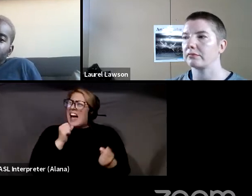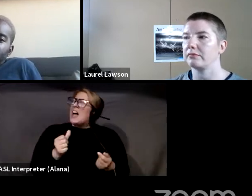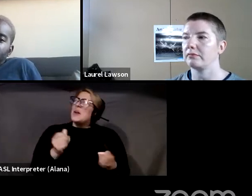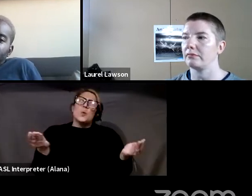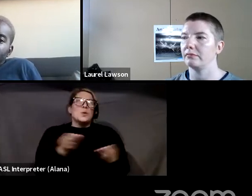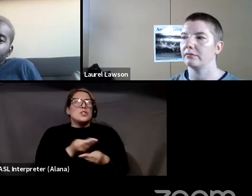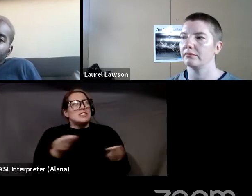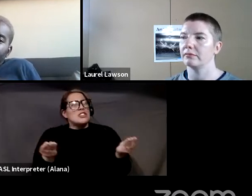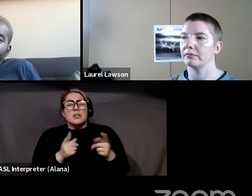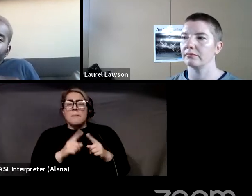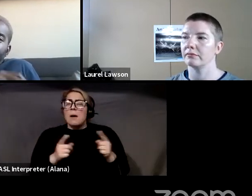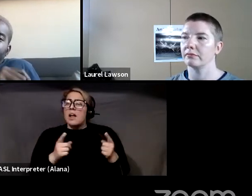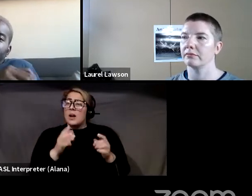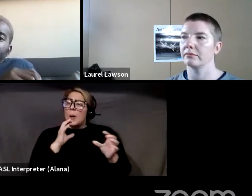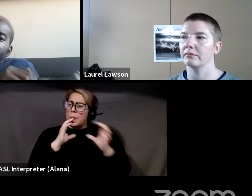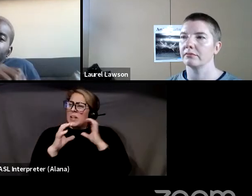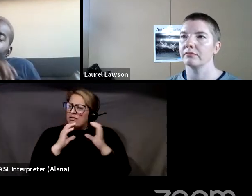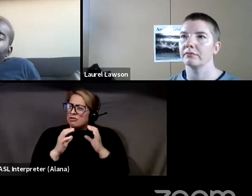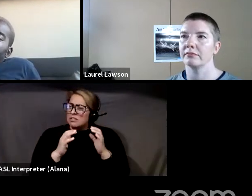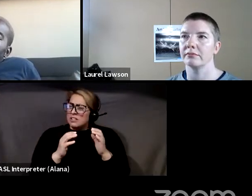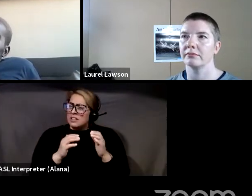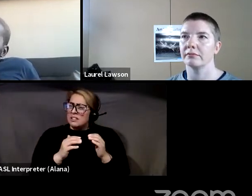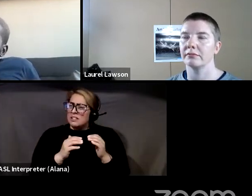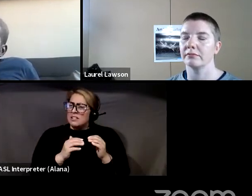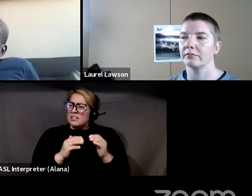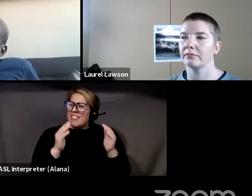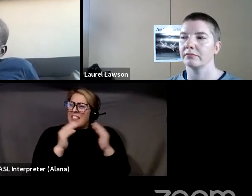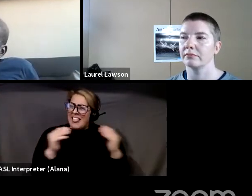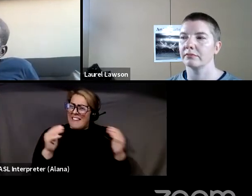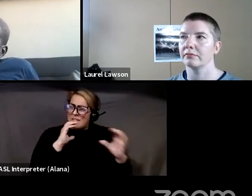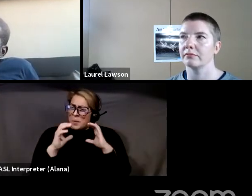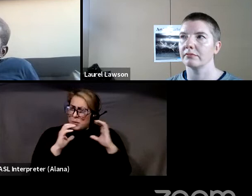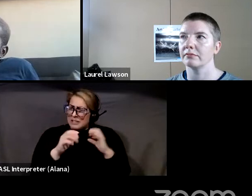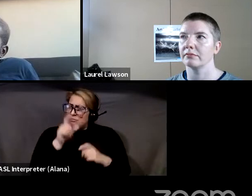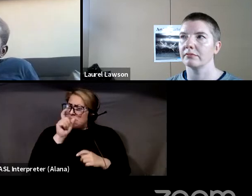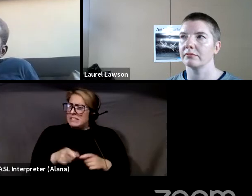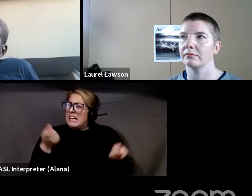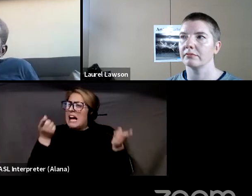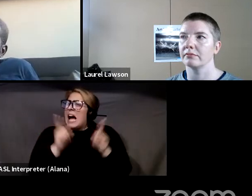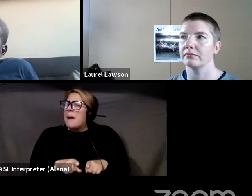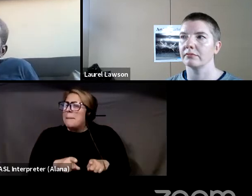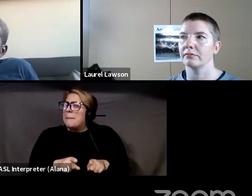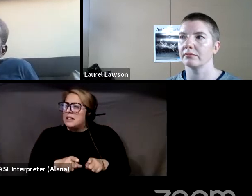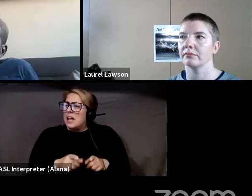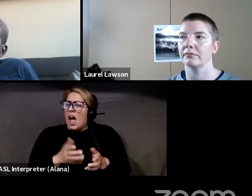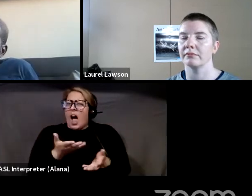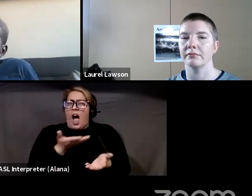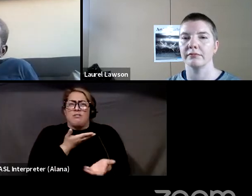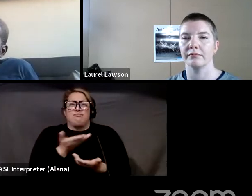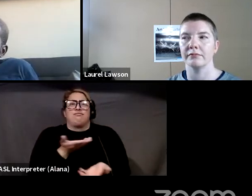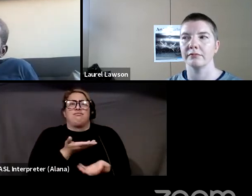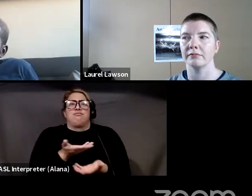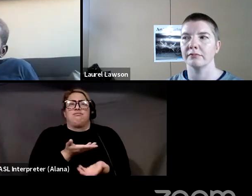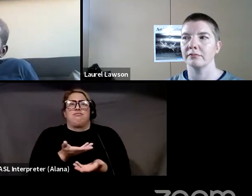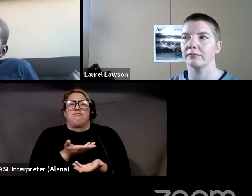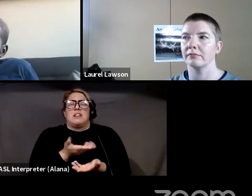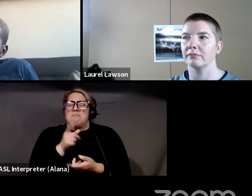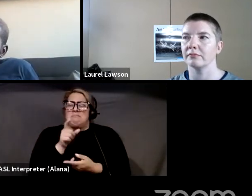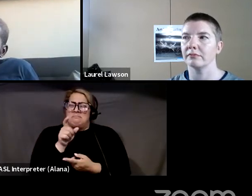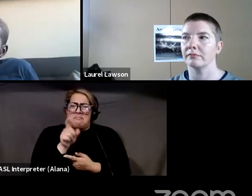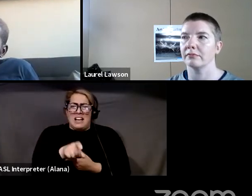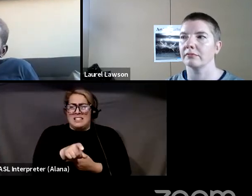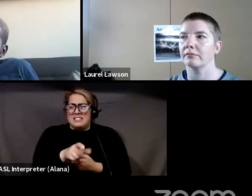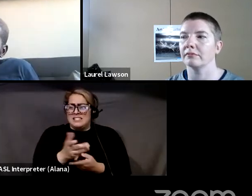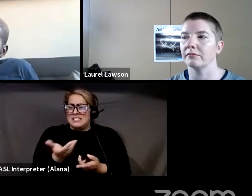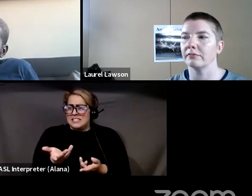level of communication that needs or has to happen.